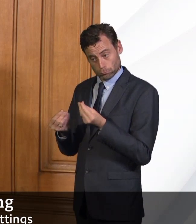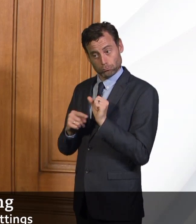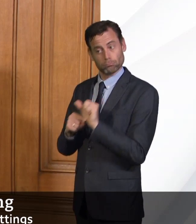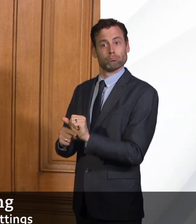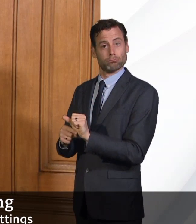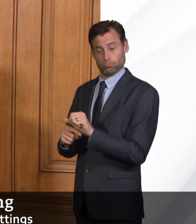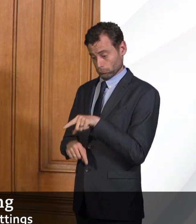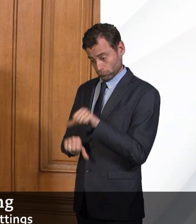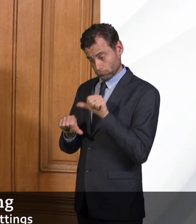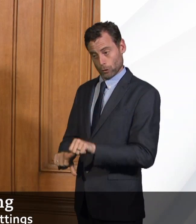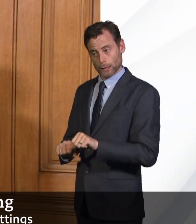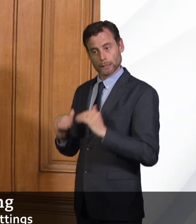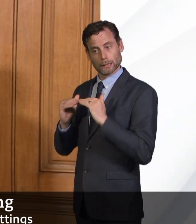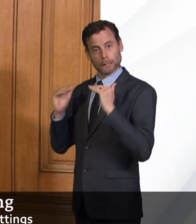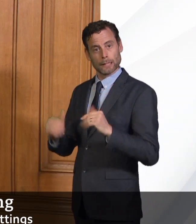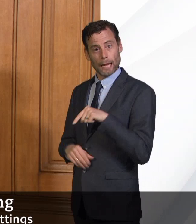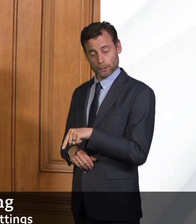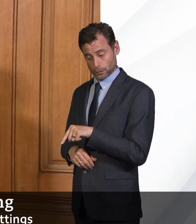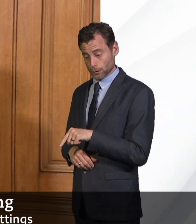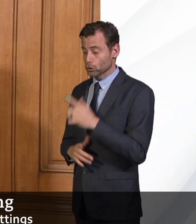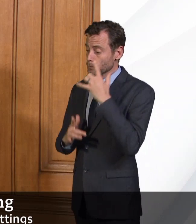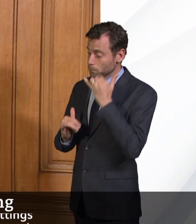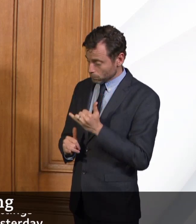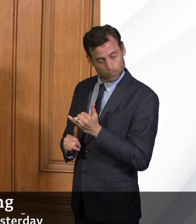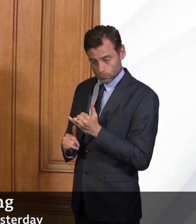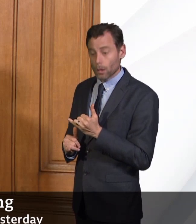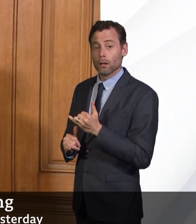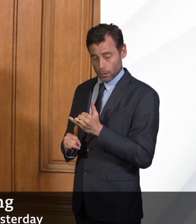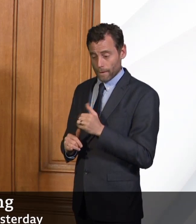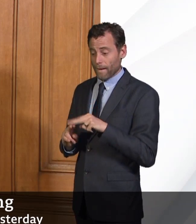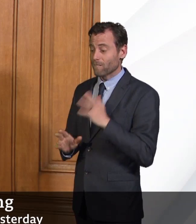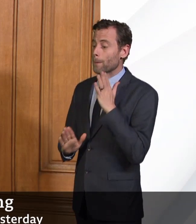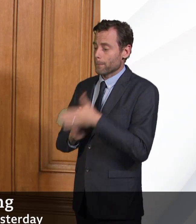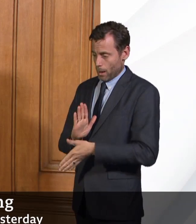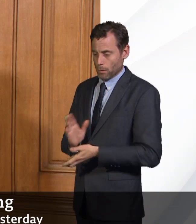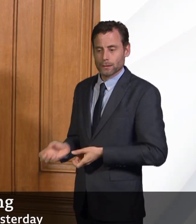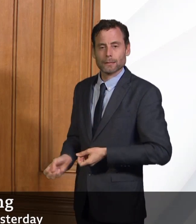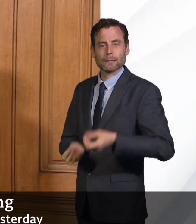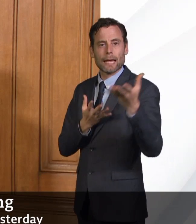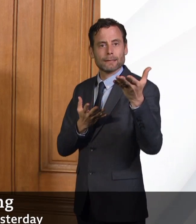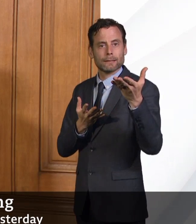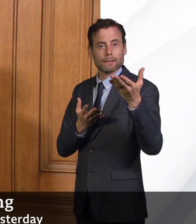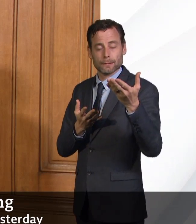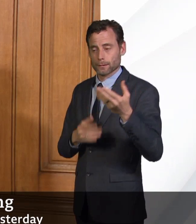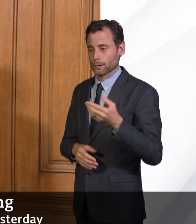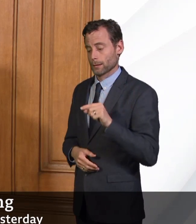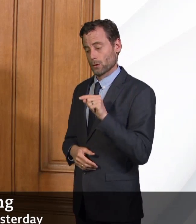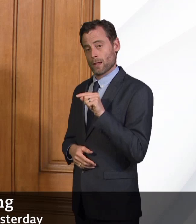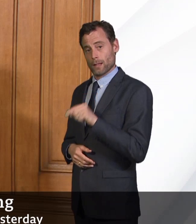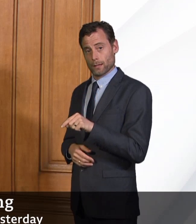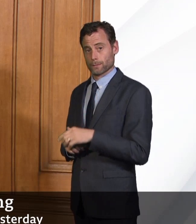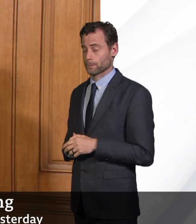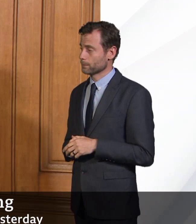are still at the right standards, and they would not be distributed unless they had been retested to meet those standards.